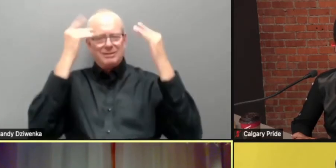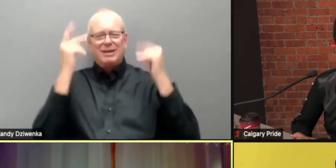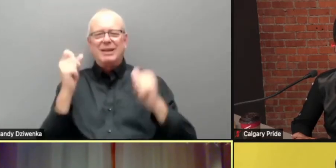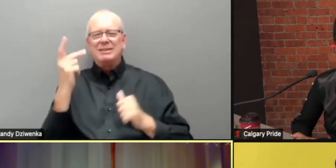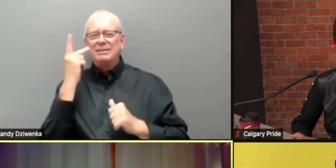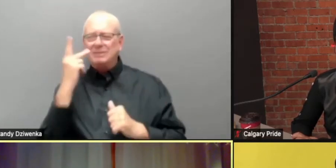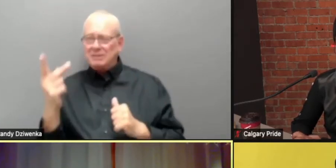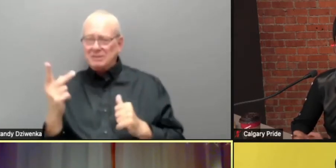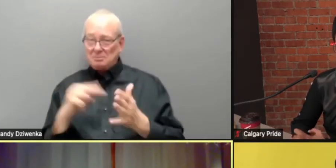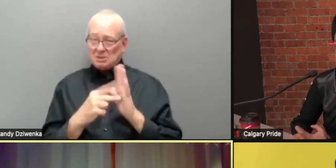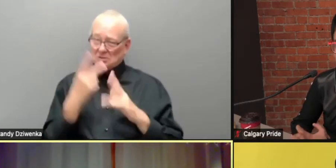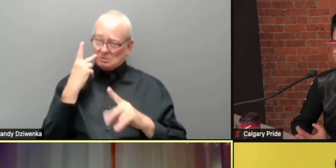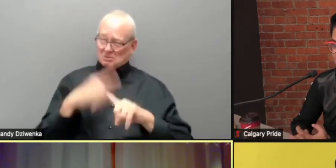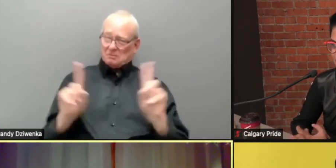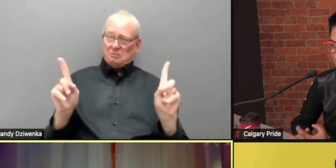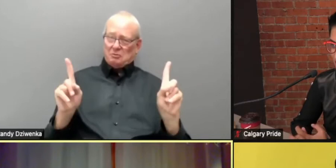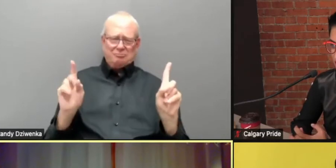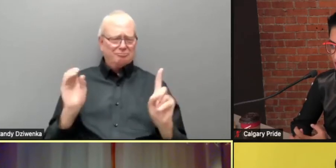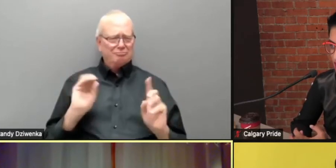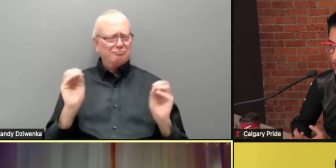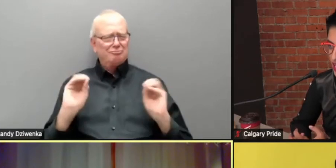hopeful.